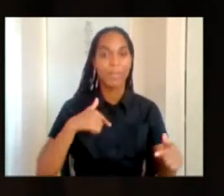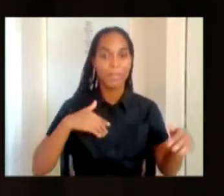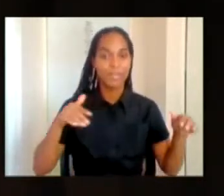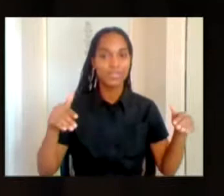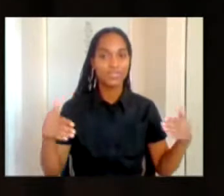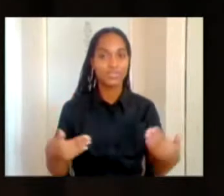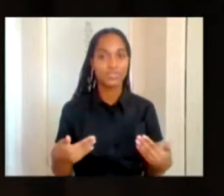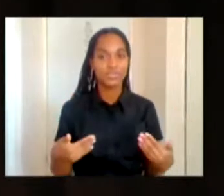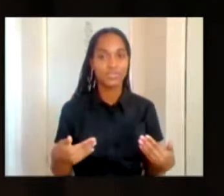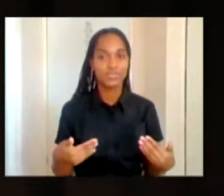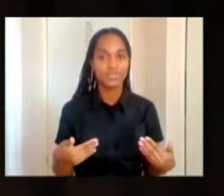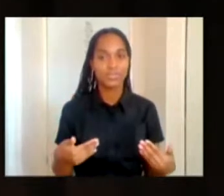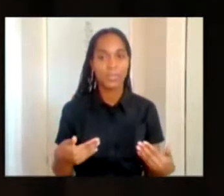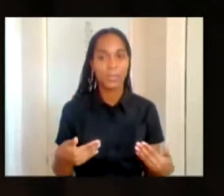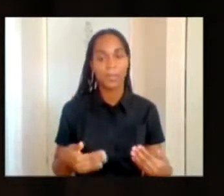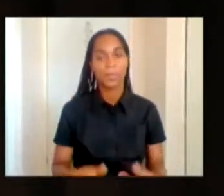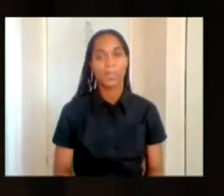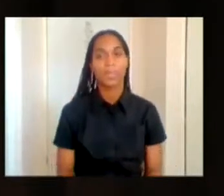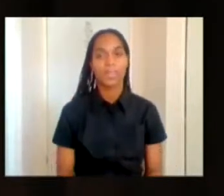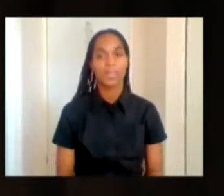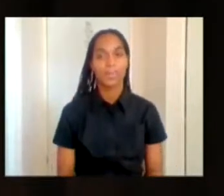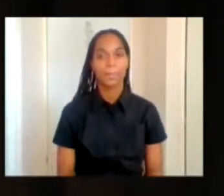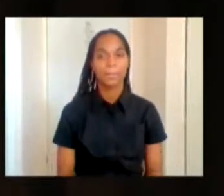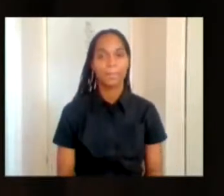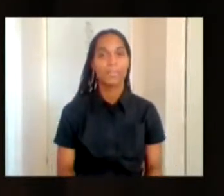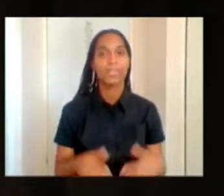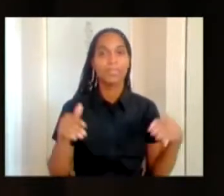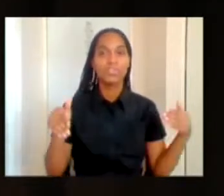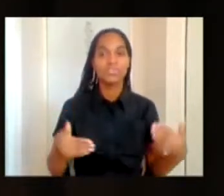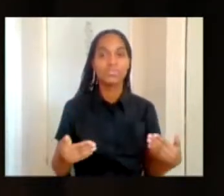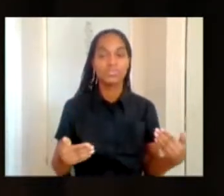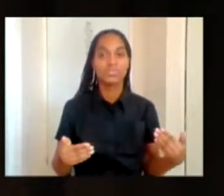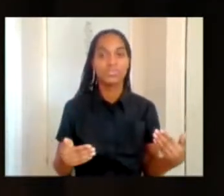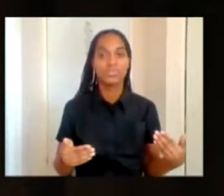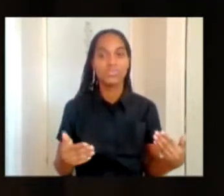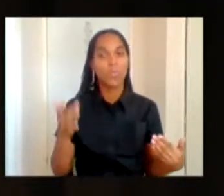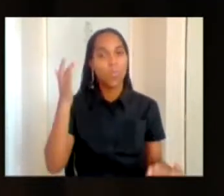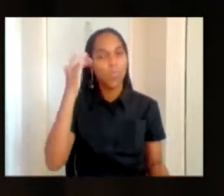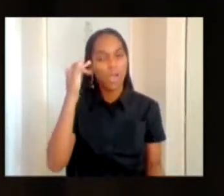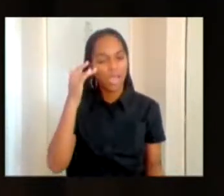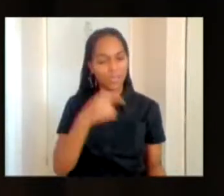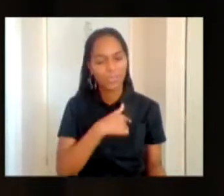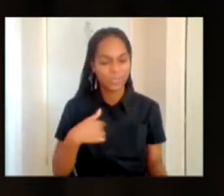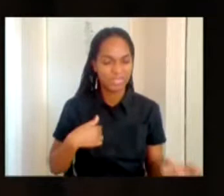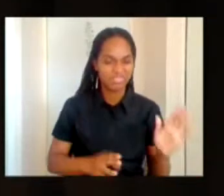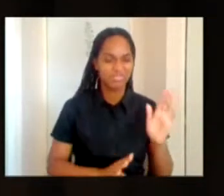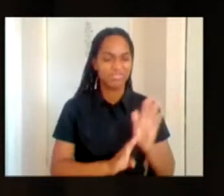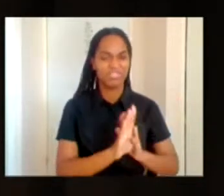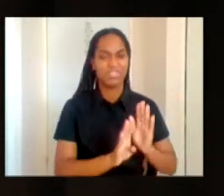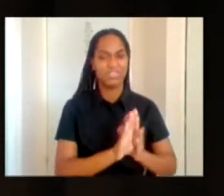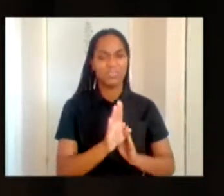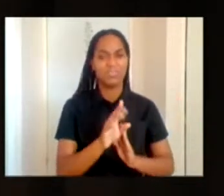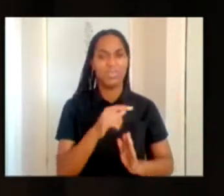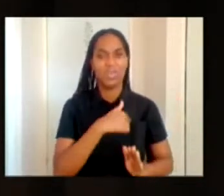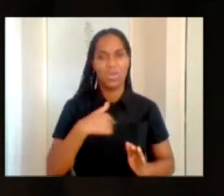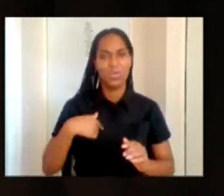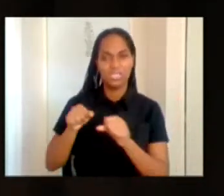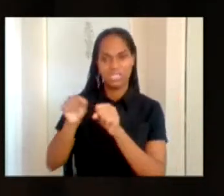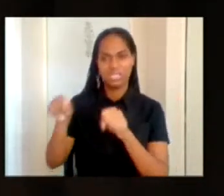kind of why we having develop our standard in such a way, IP-based